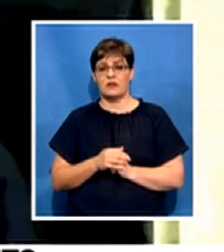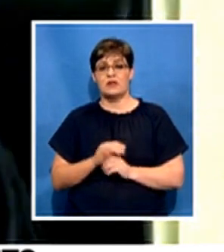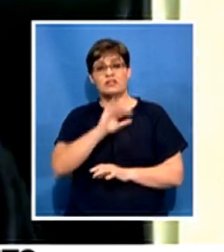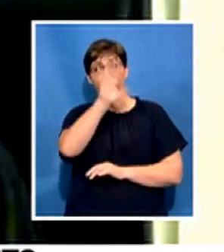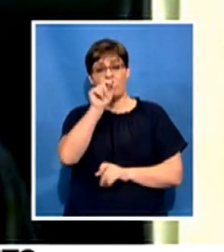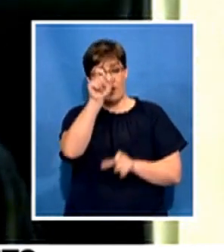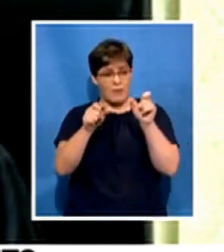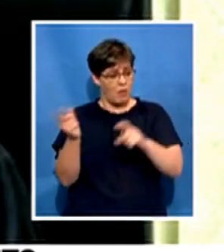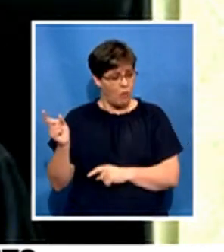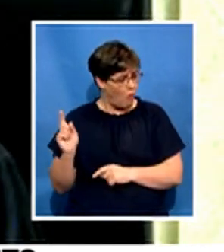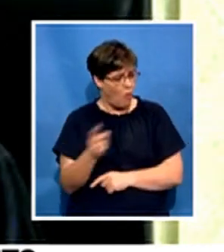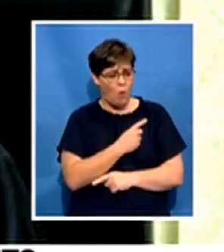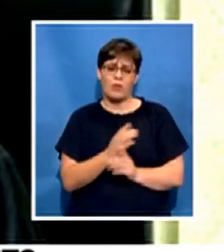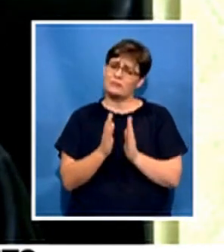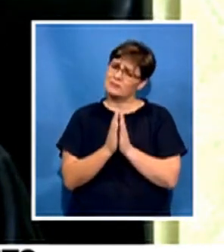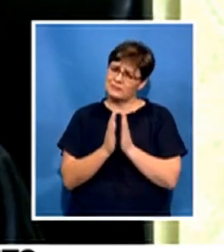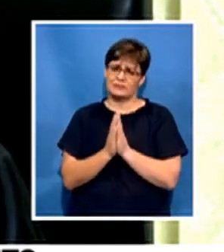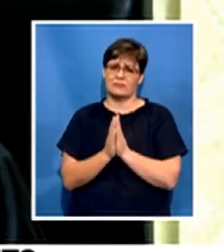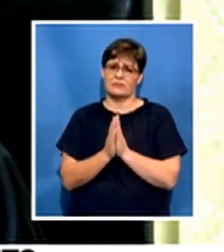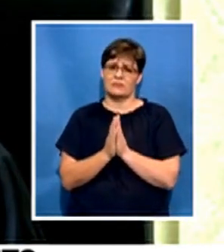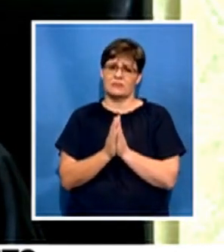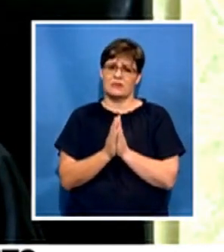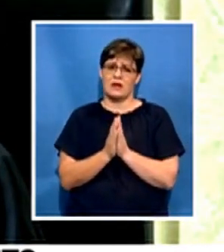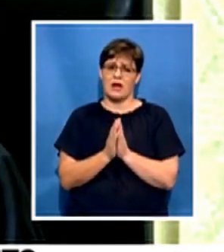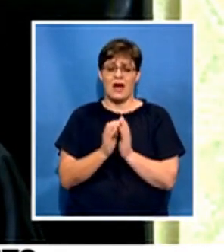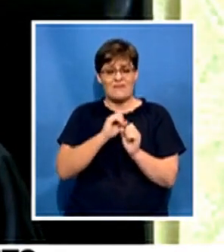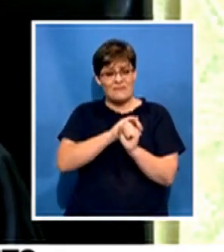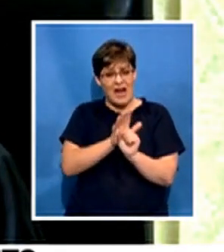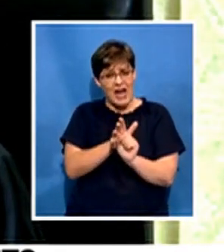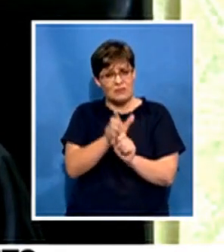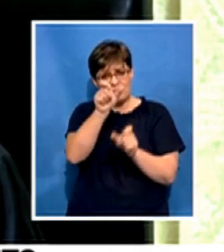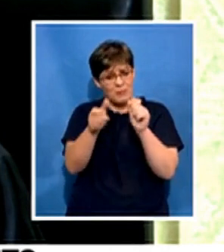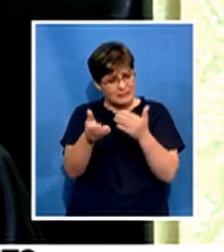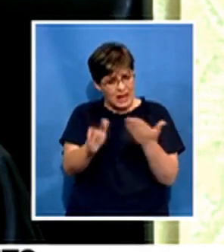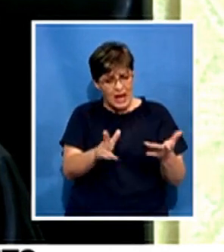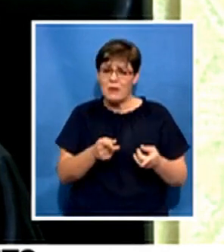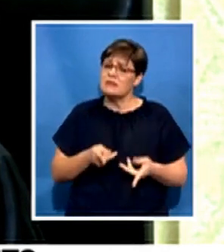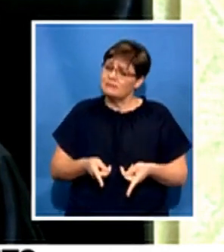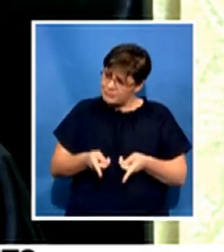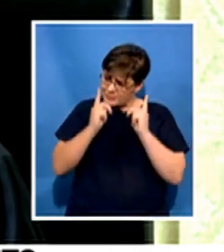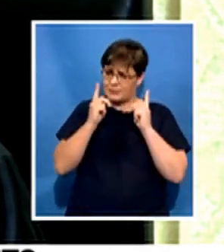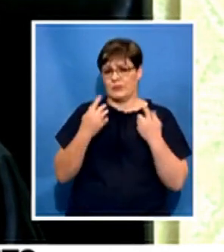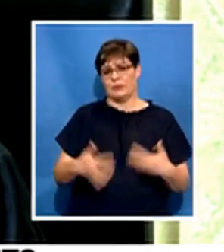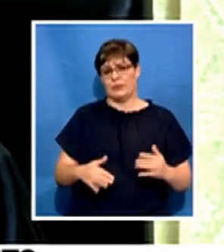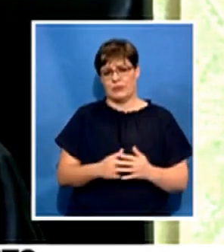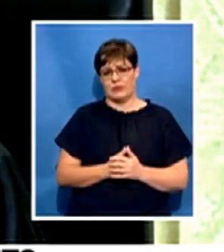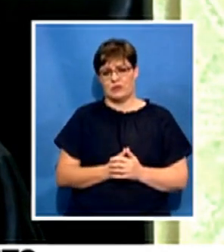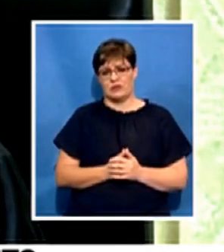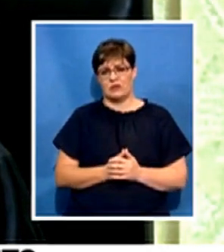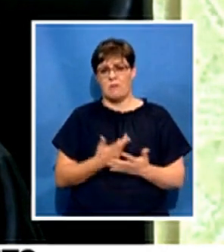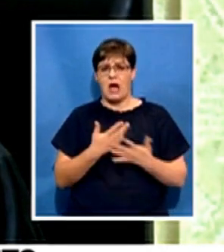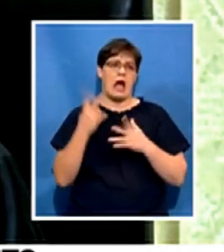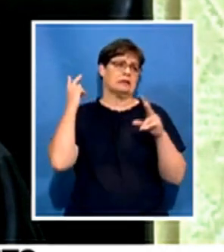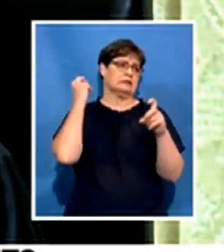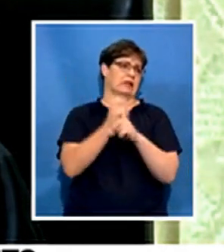deadly virus seriously. This is not time to be complacent, because any reckless